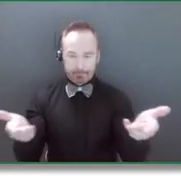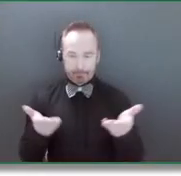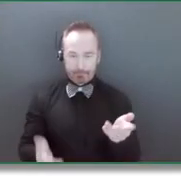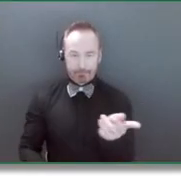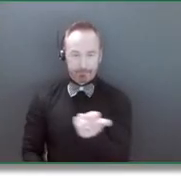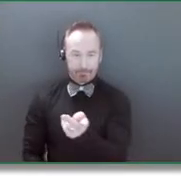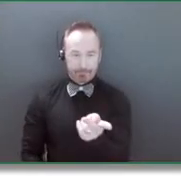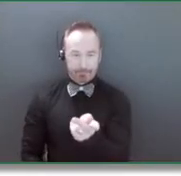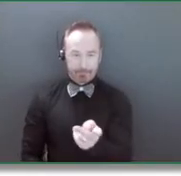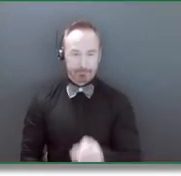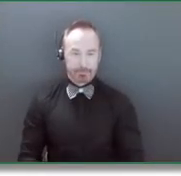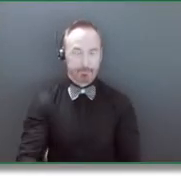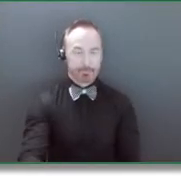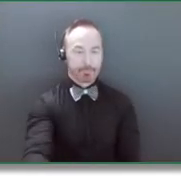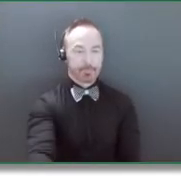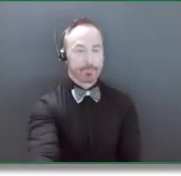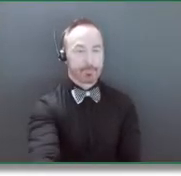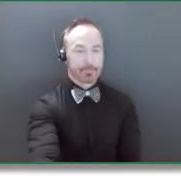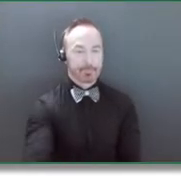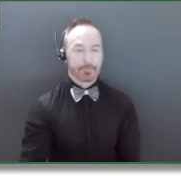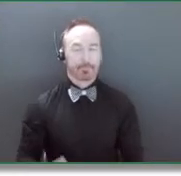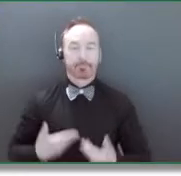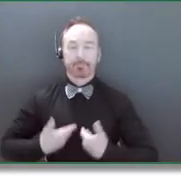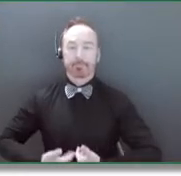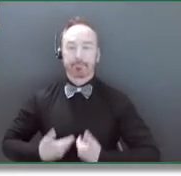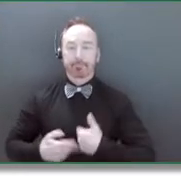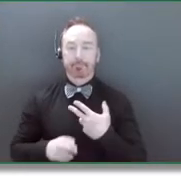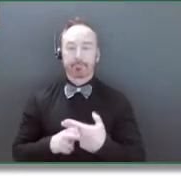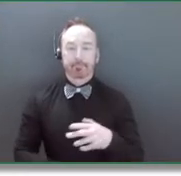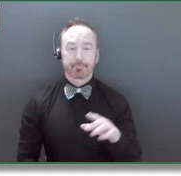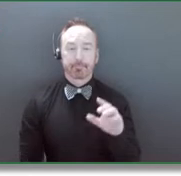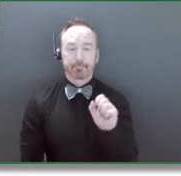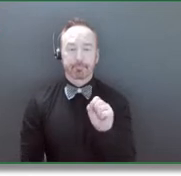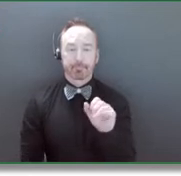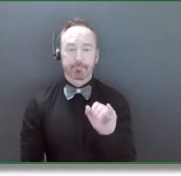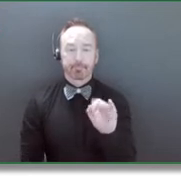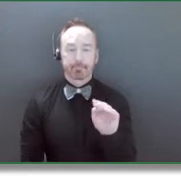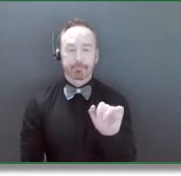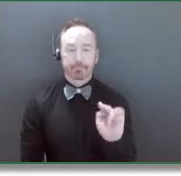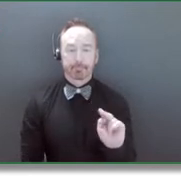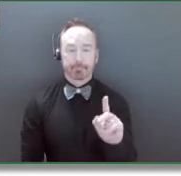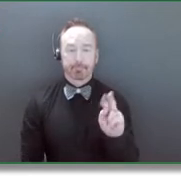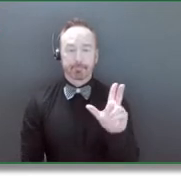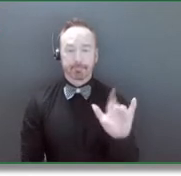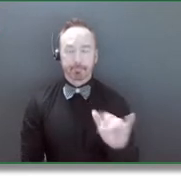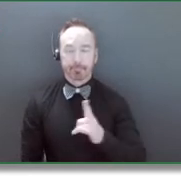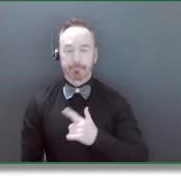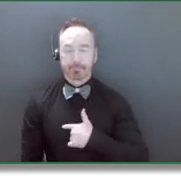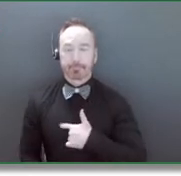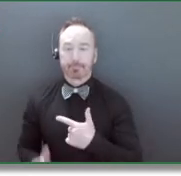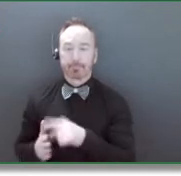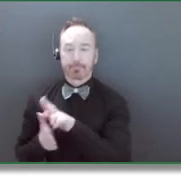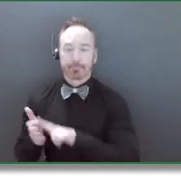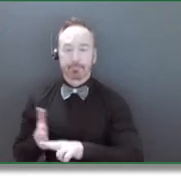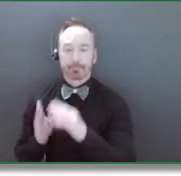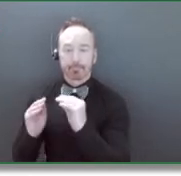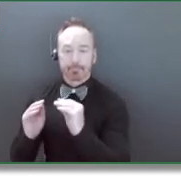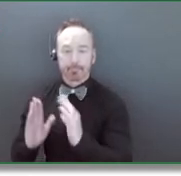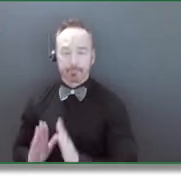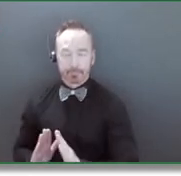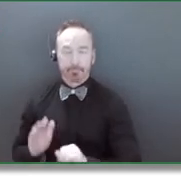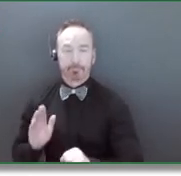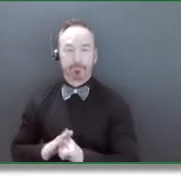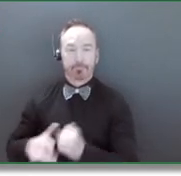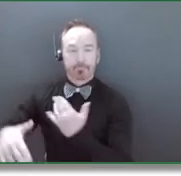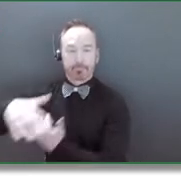Hi, my name's Simon Darcy. I'm a professor of social inclusion at the UTS Business School,